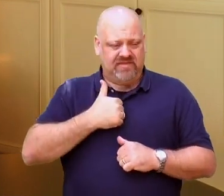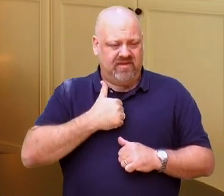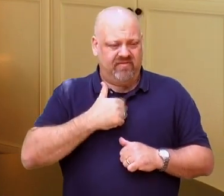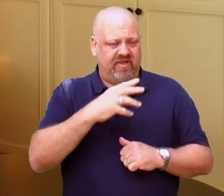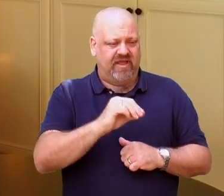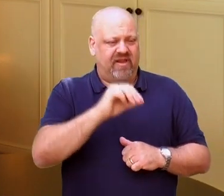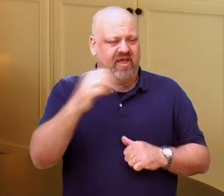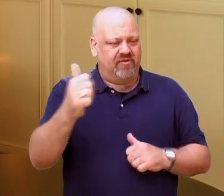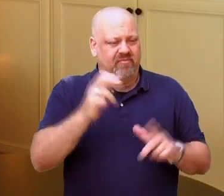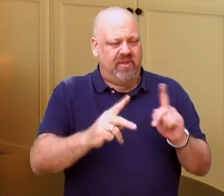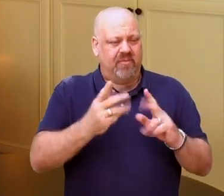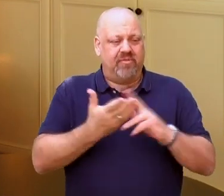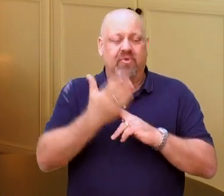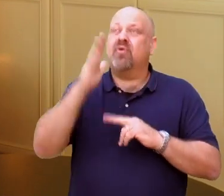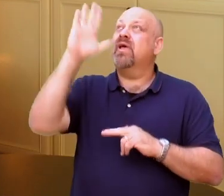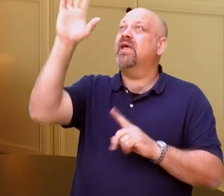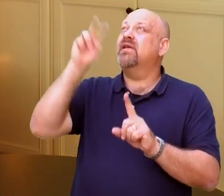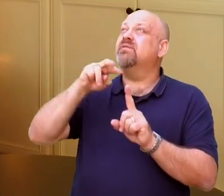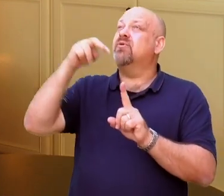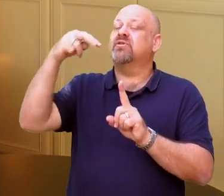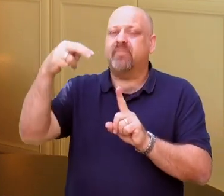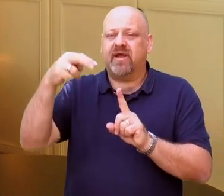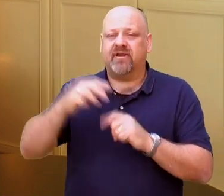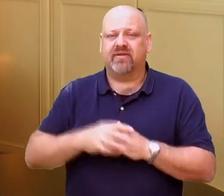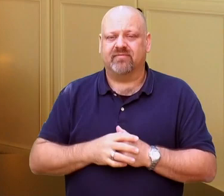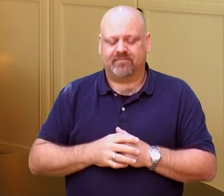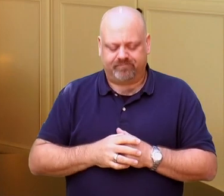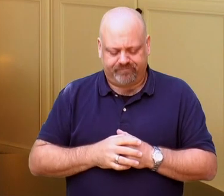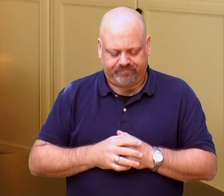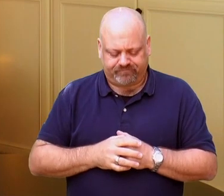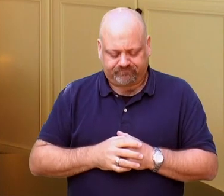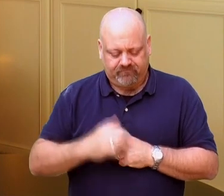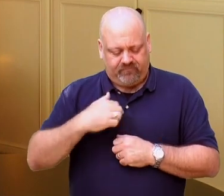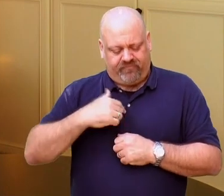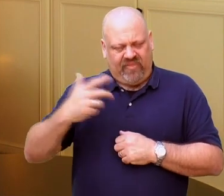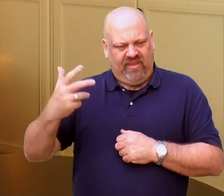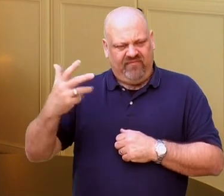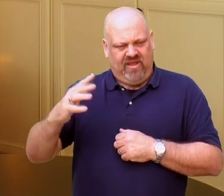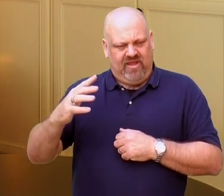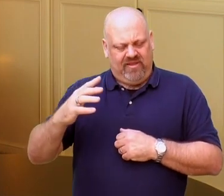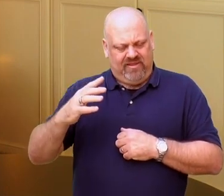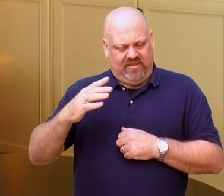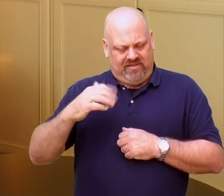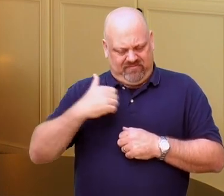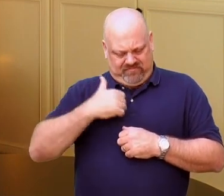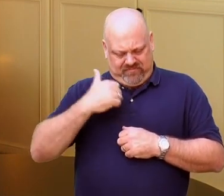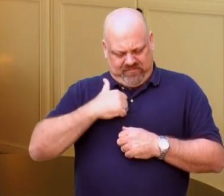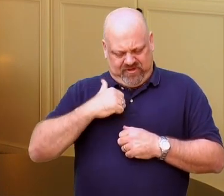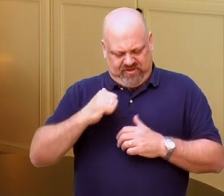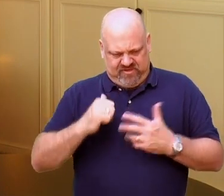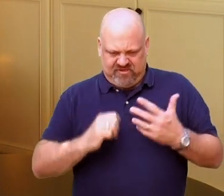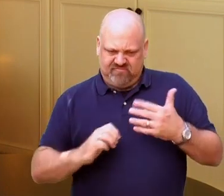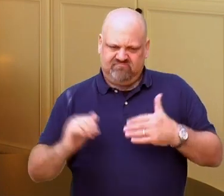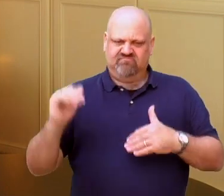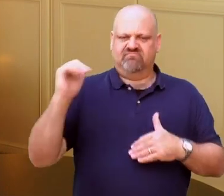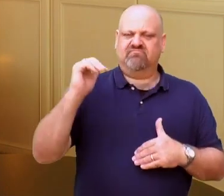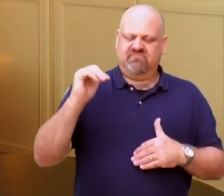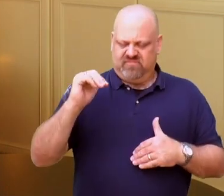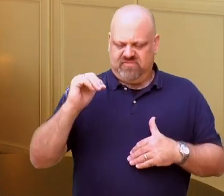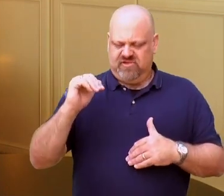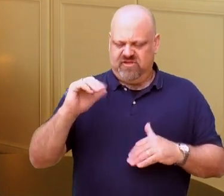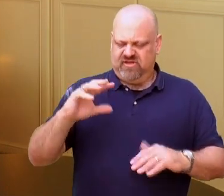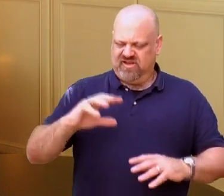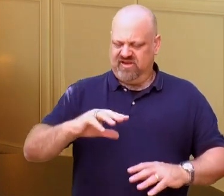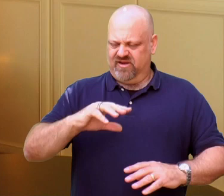myself, and others through his perspective? Have I lifted myself up and